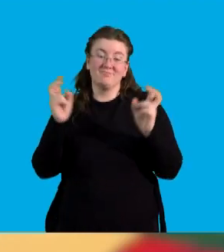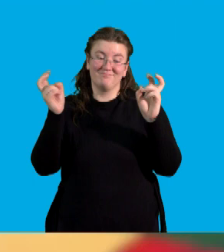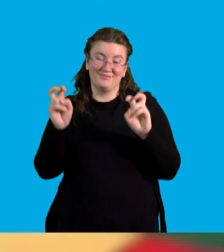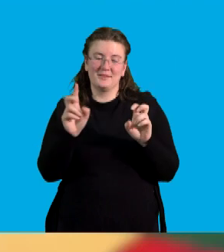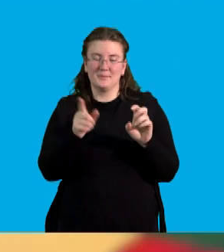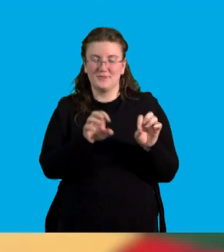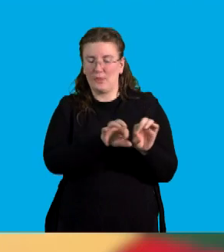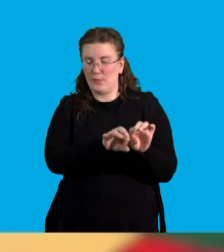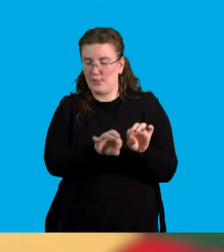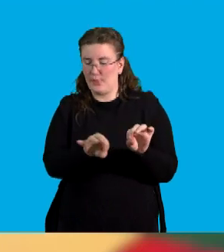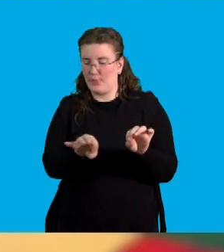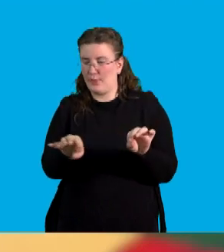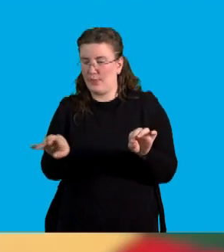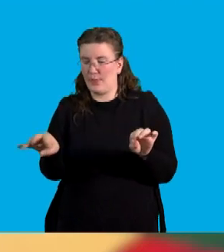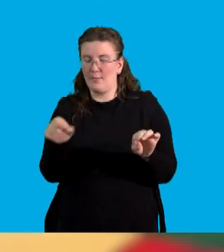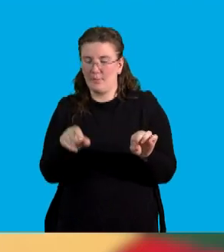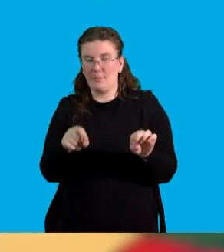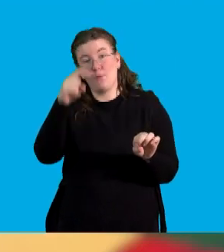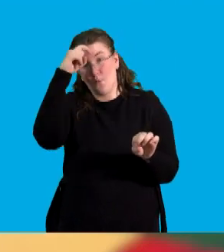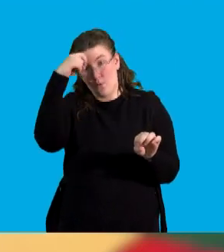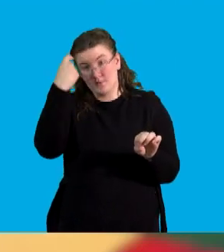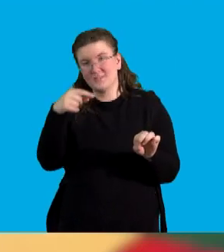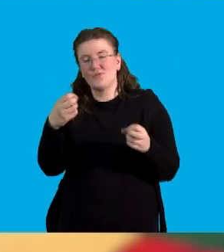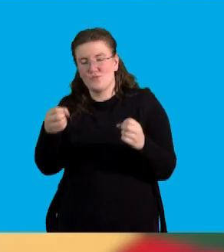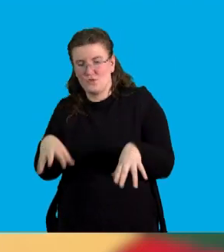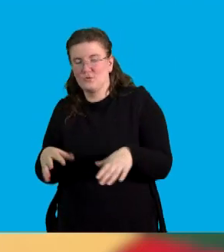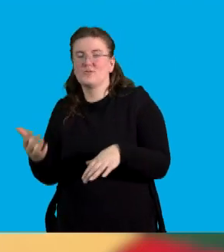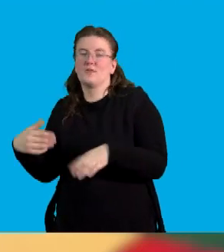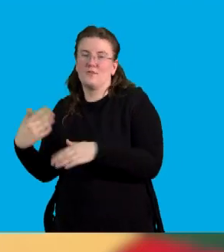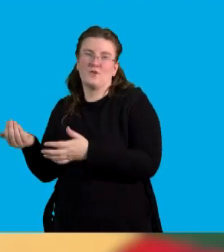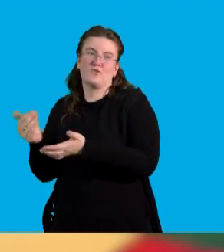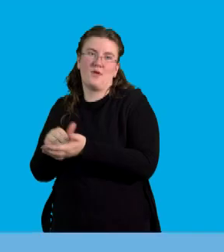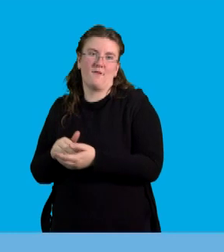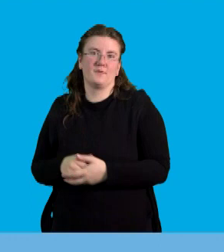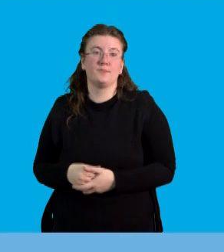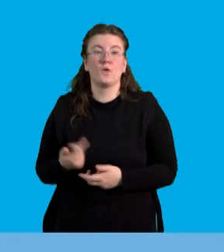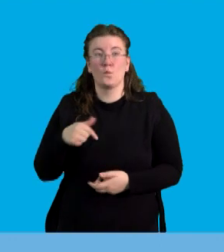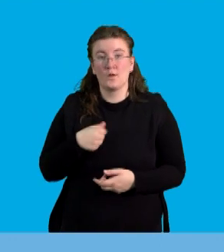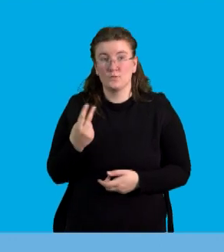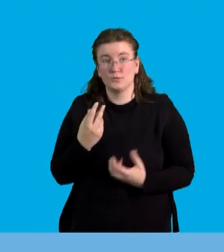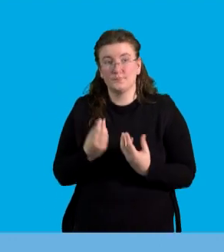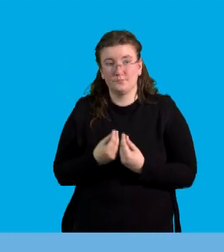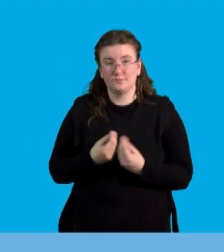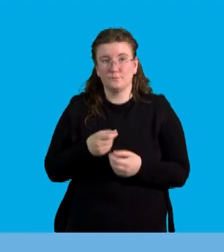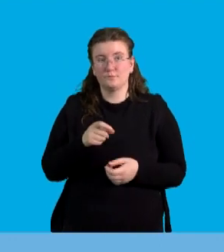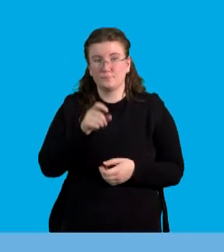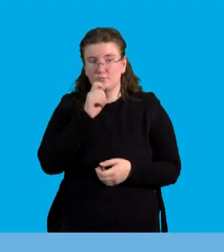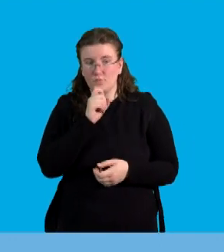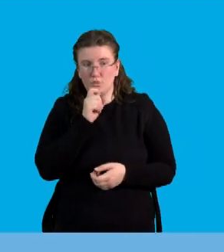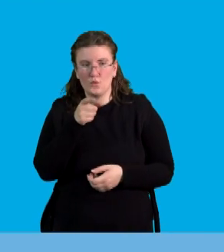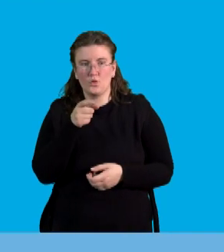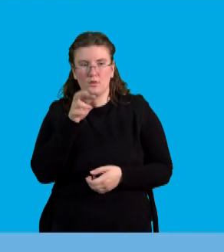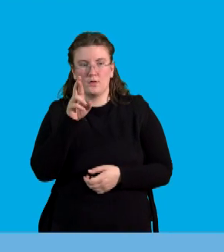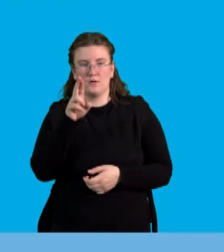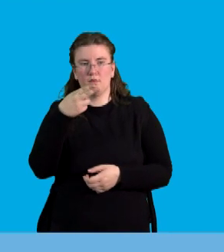electricity gets to wherever it needs to get. So we can also use something called a rheostat. Now, a rheostat, it